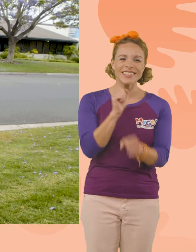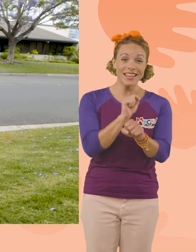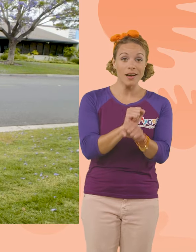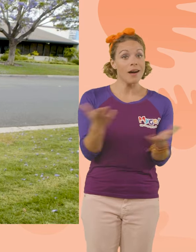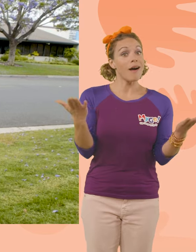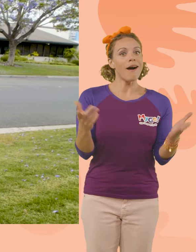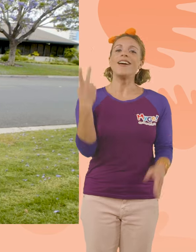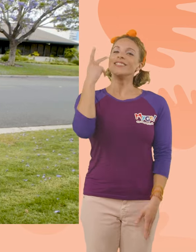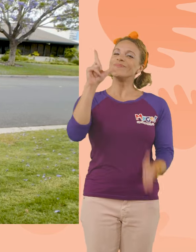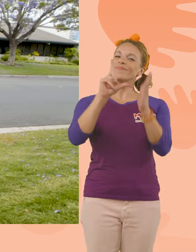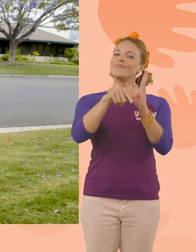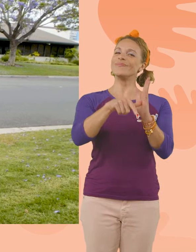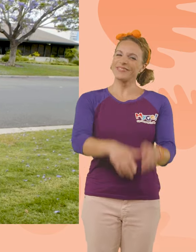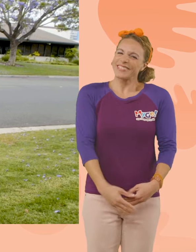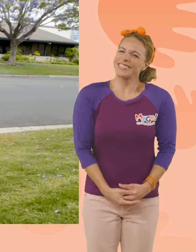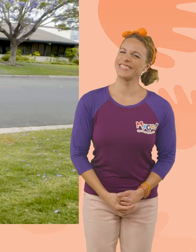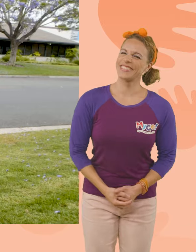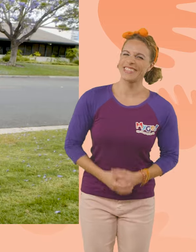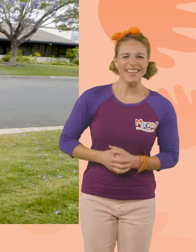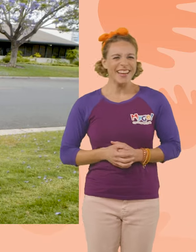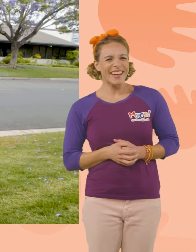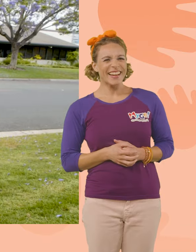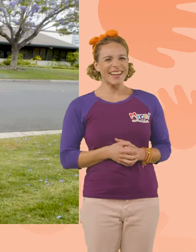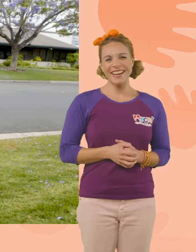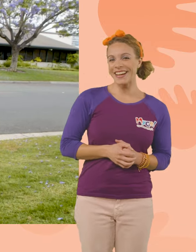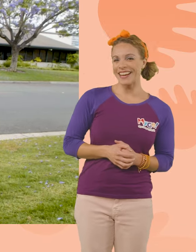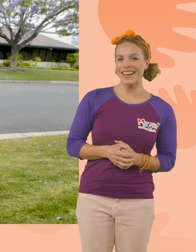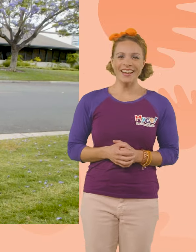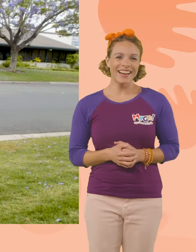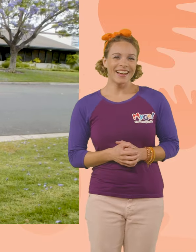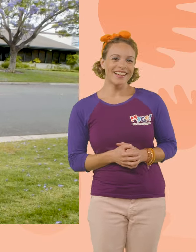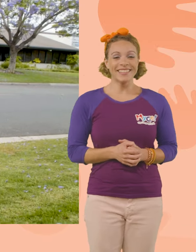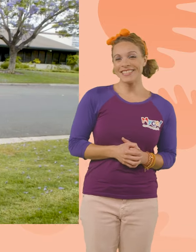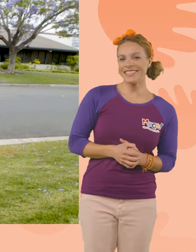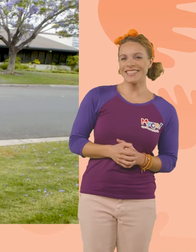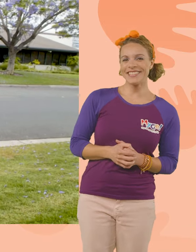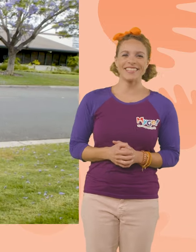B-L-I-P-P-I. Blippi! Good job! Well, see you later!